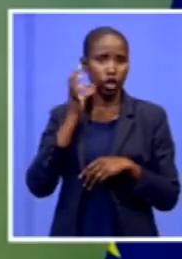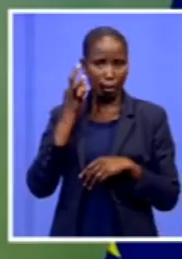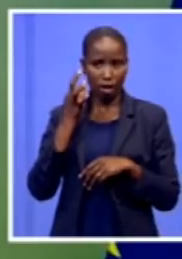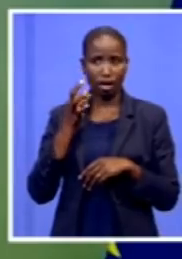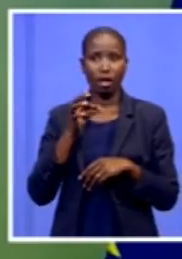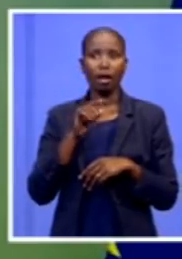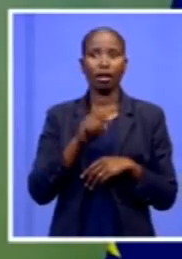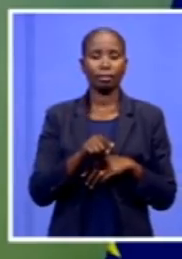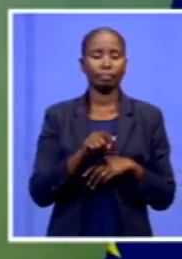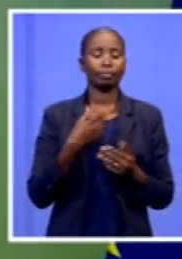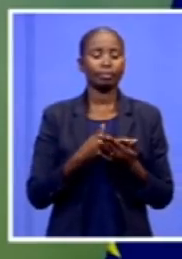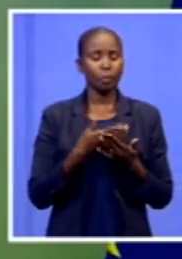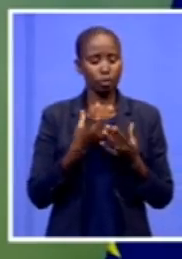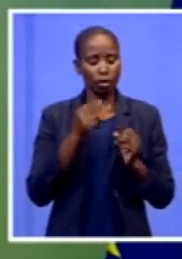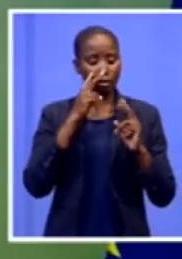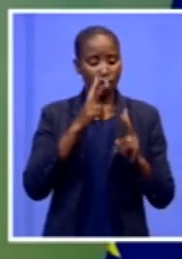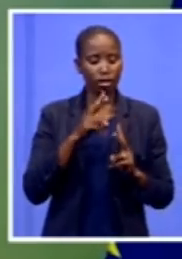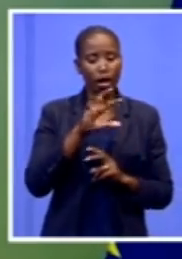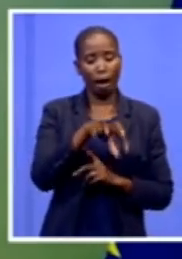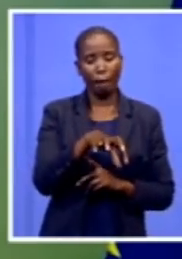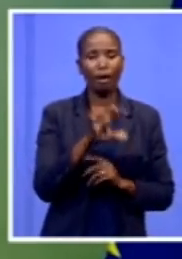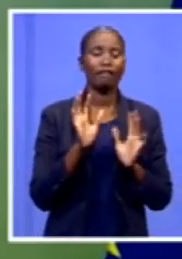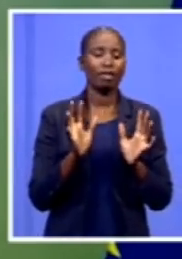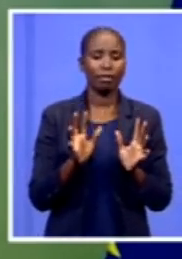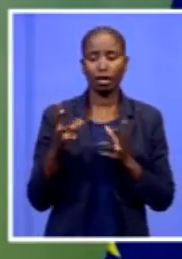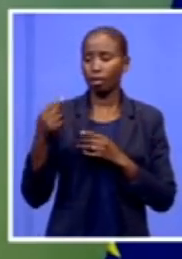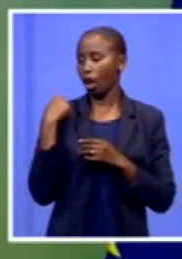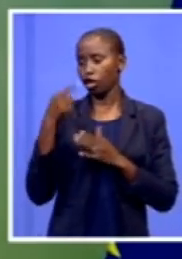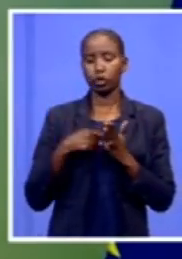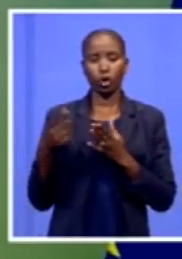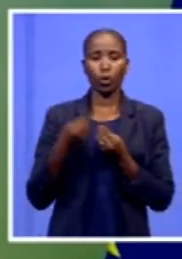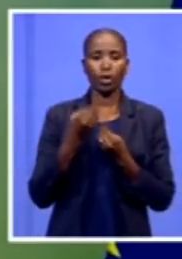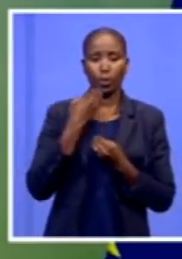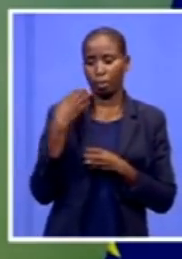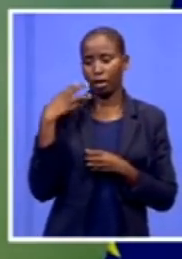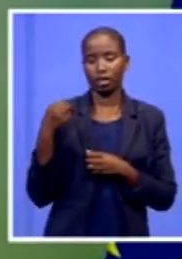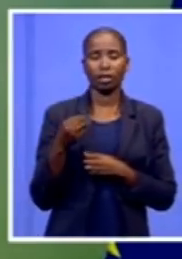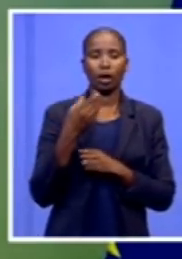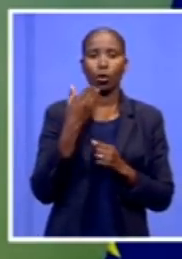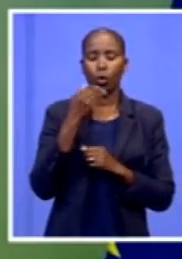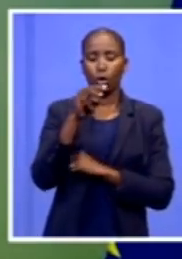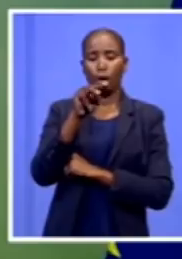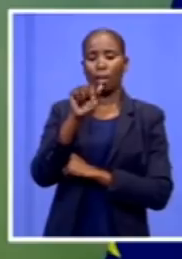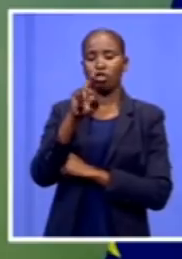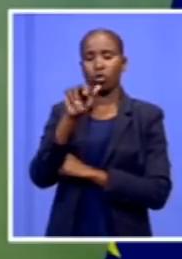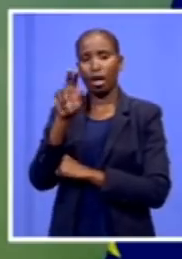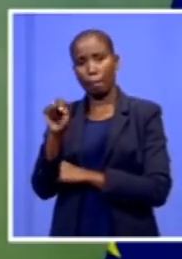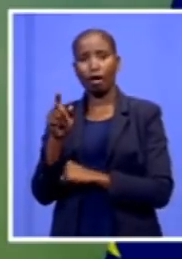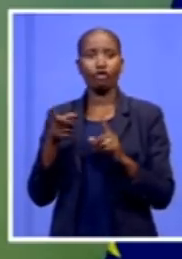last week with Minister Miriam Kitter of Belgium. Also met with President